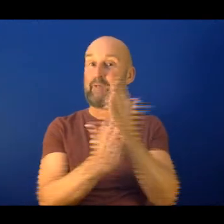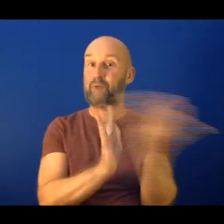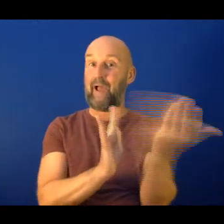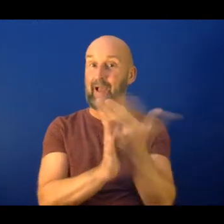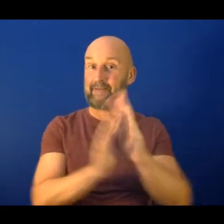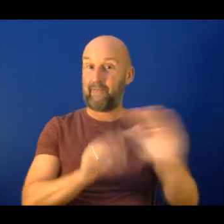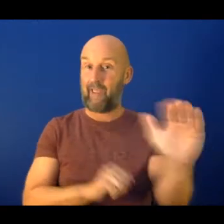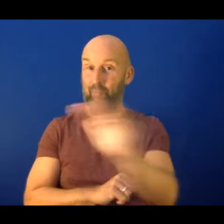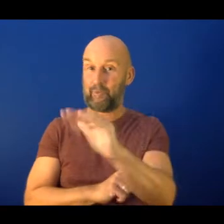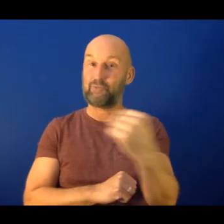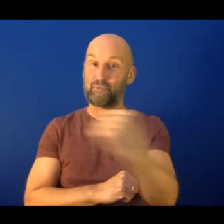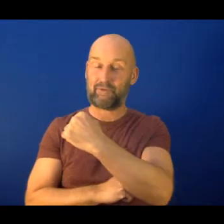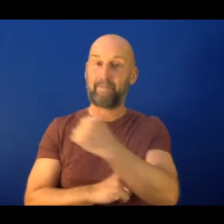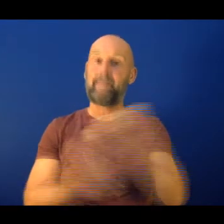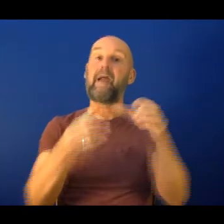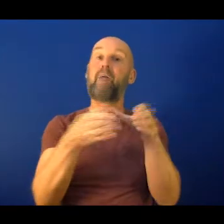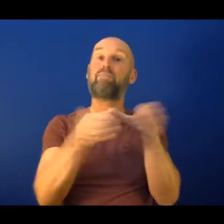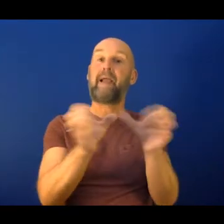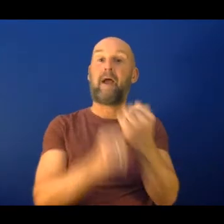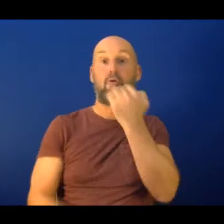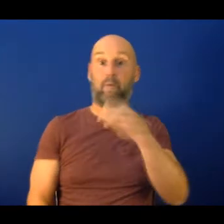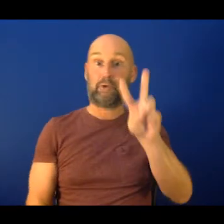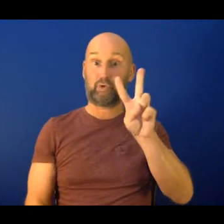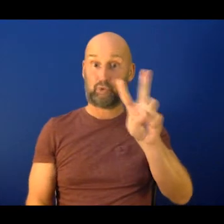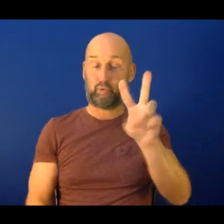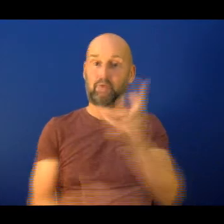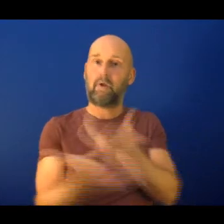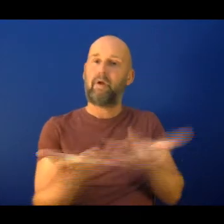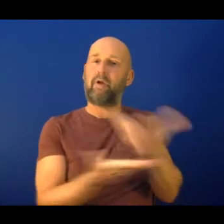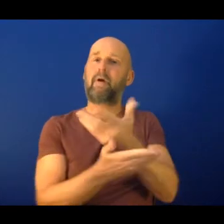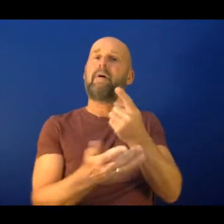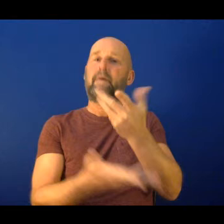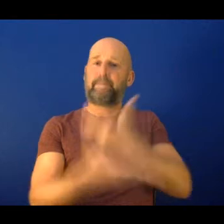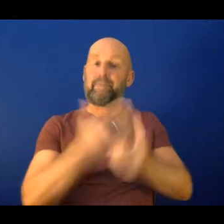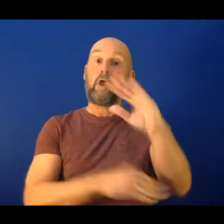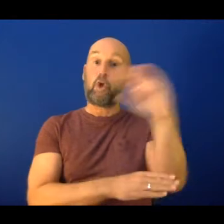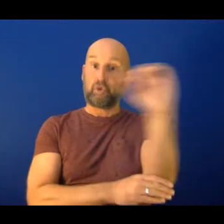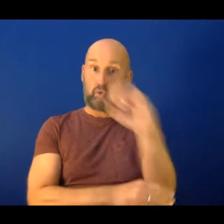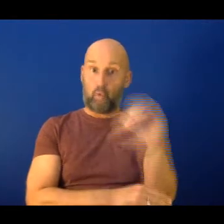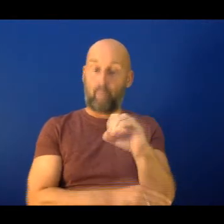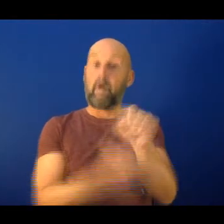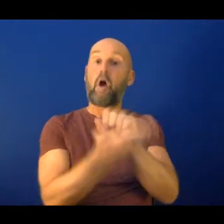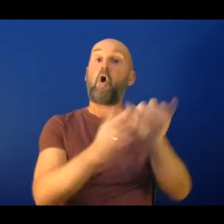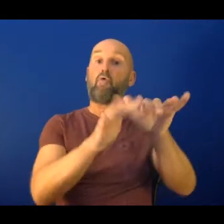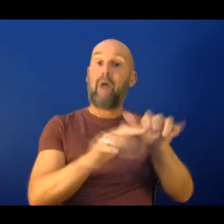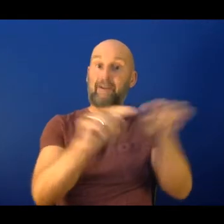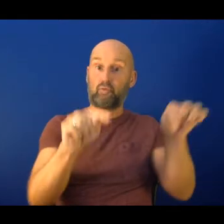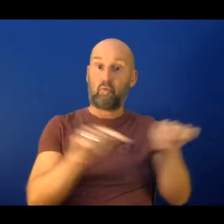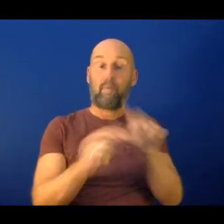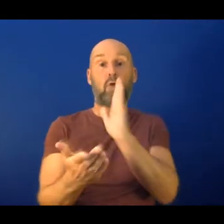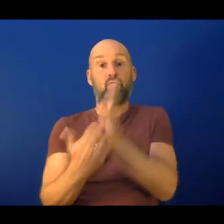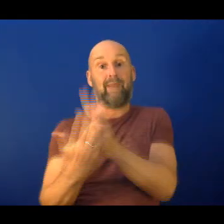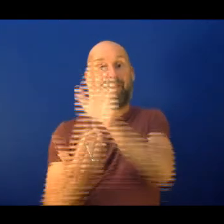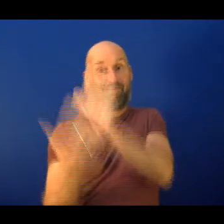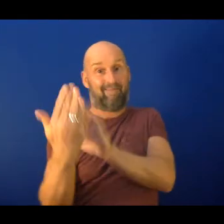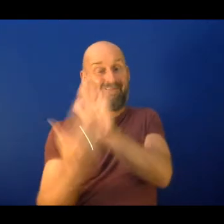everybody. This is Breakout Room 2 to talk about the difference between Zoom writers' rooms and in real